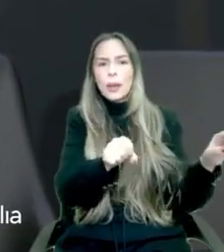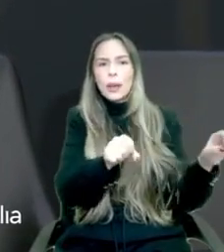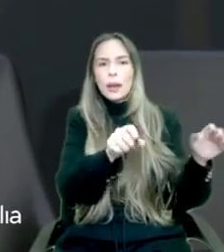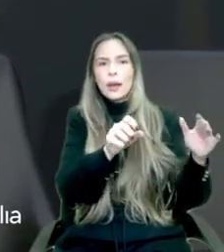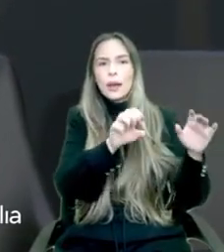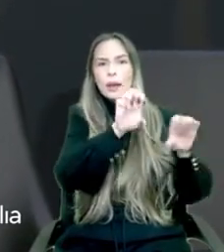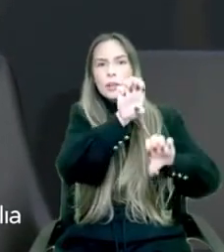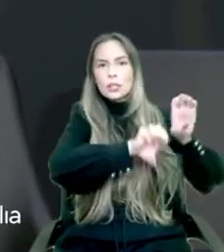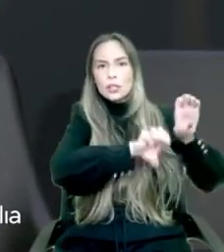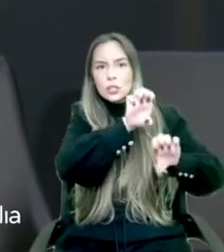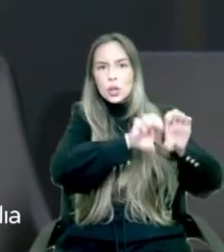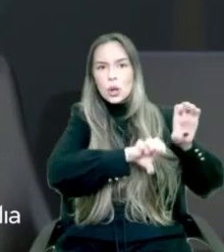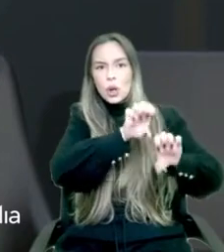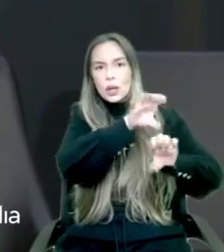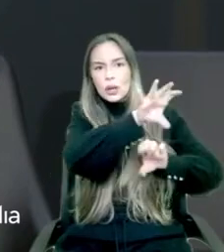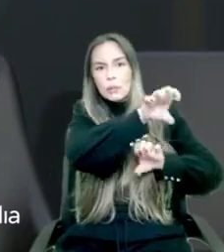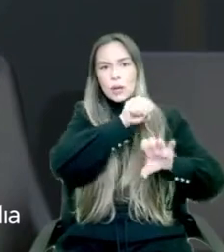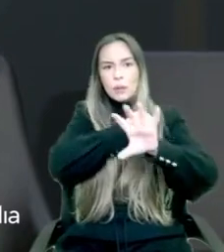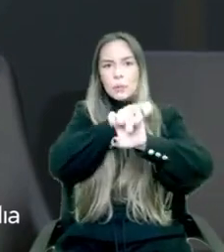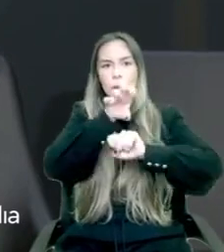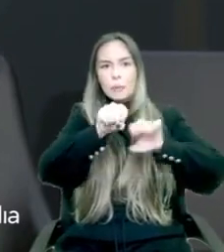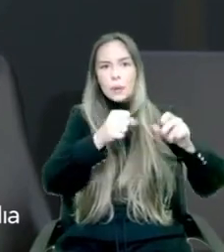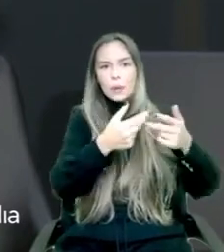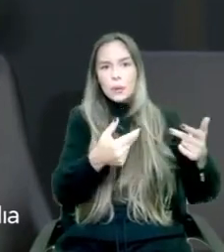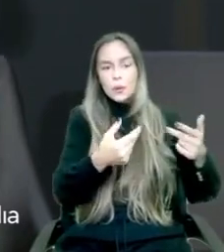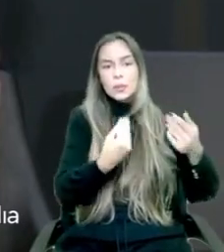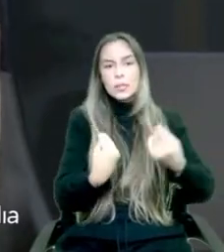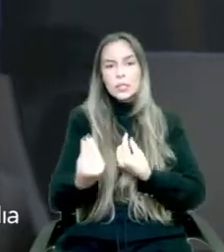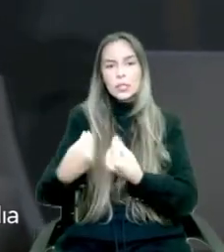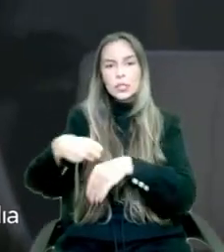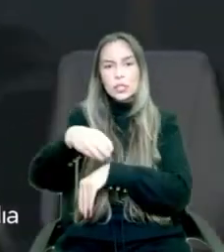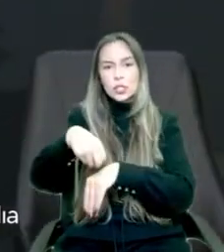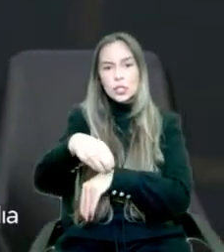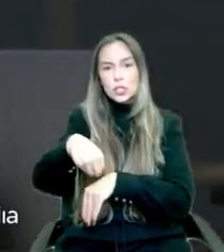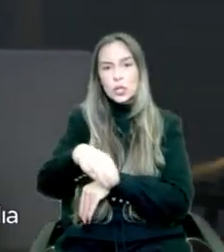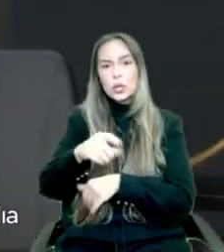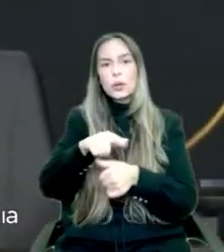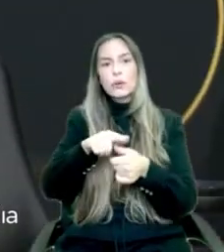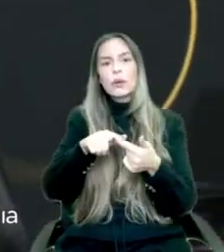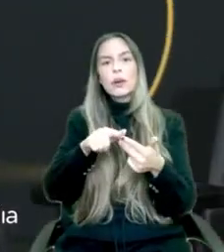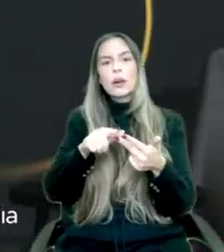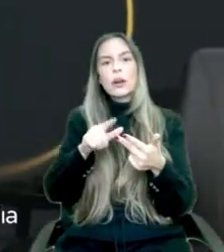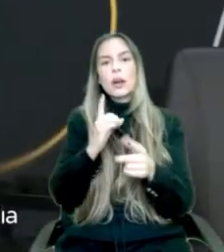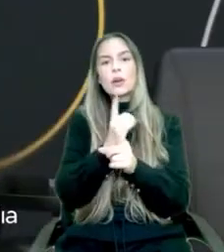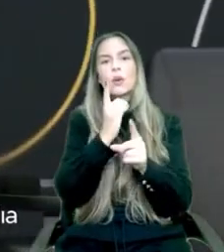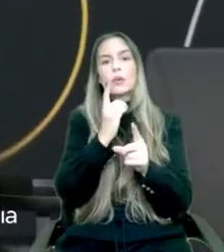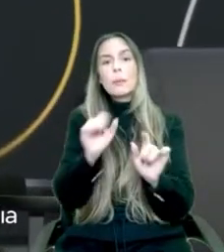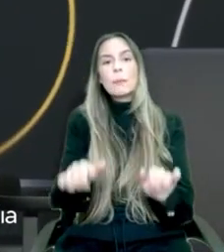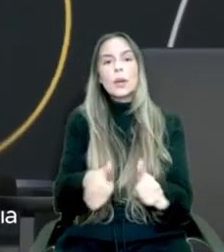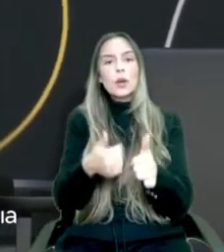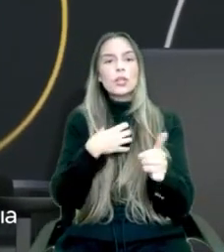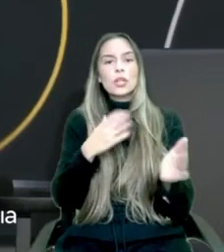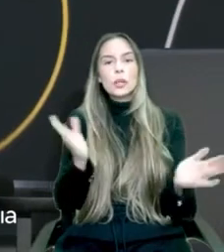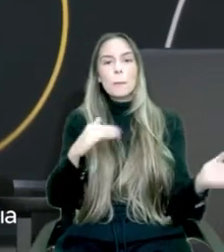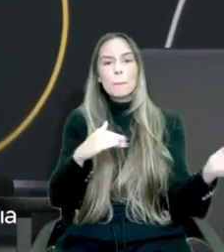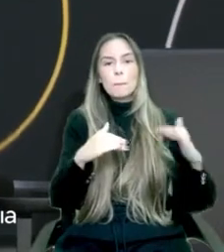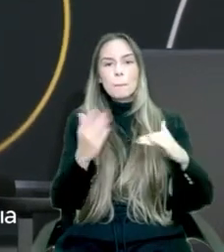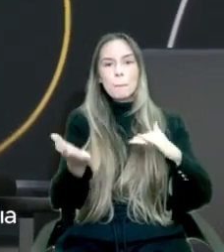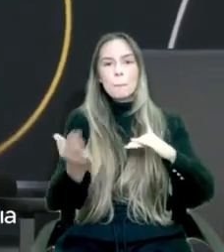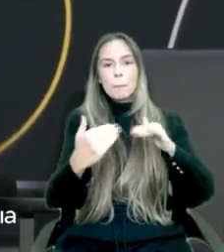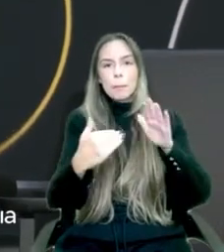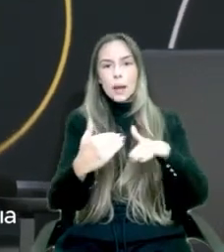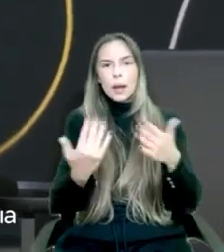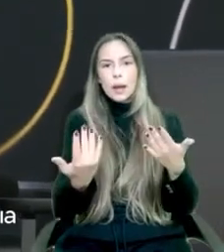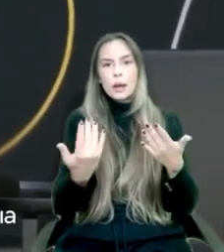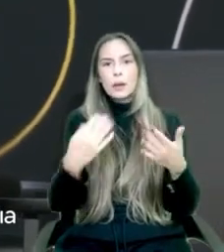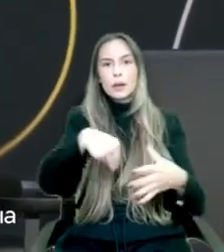We've been using it for the recommendation engine. We've been using it to figure out how best to pack things into a carton to use as